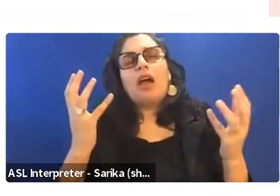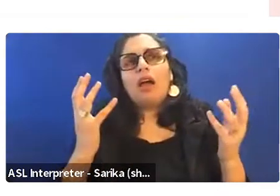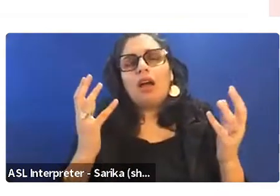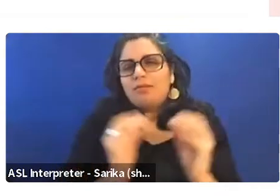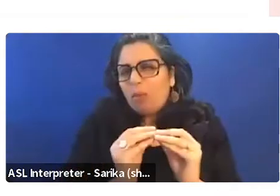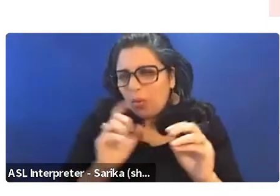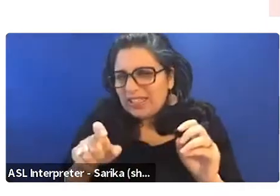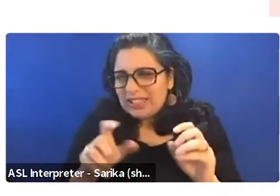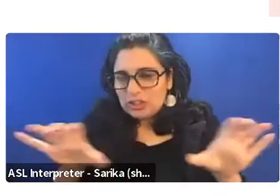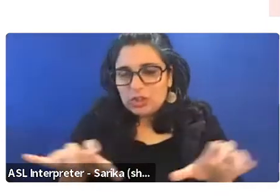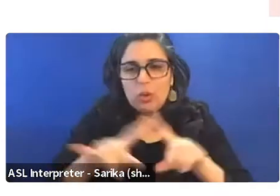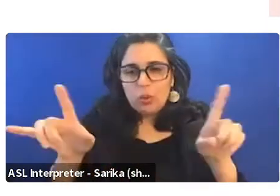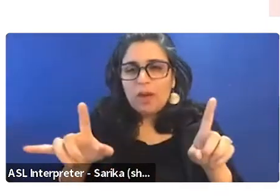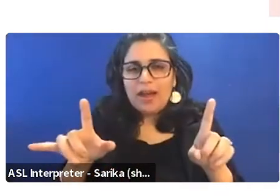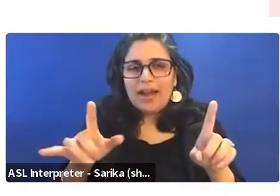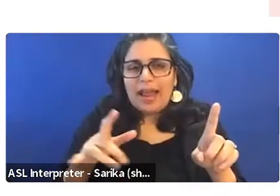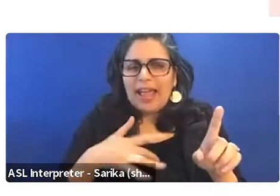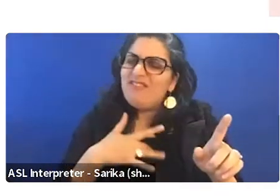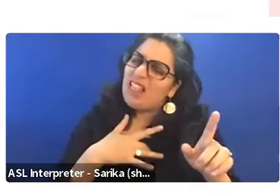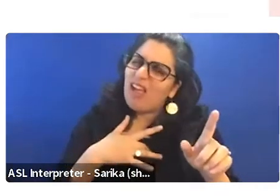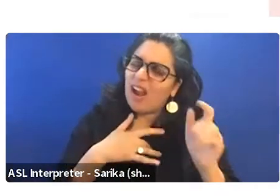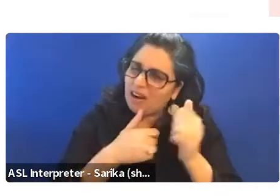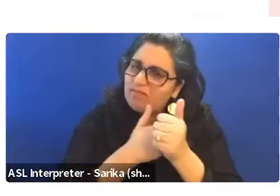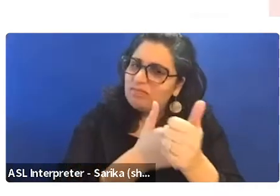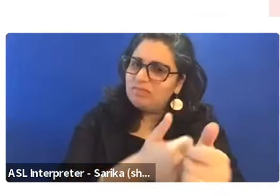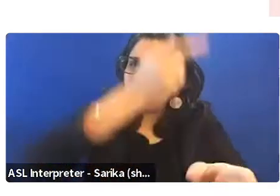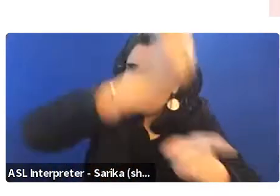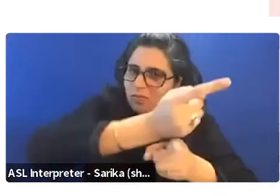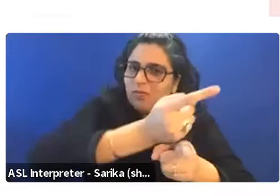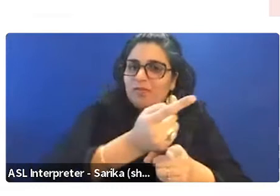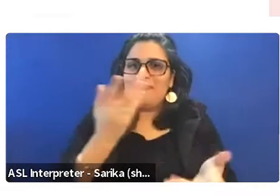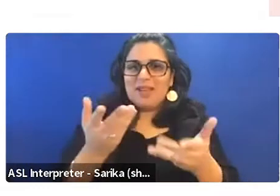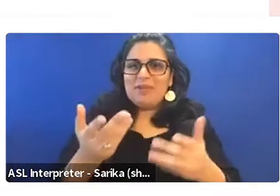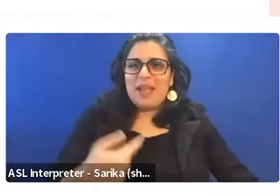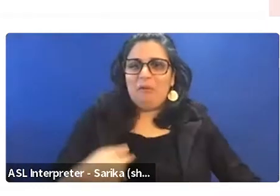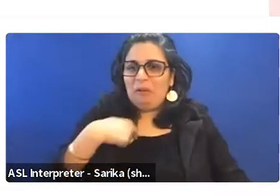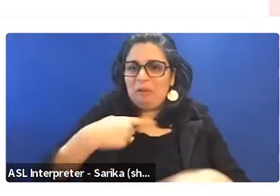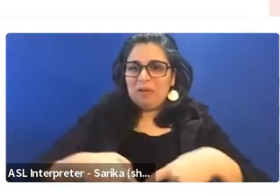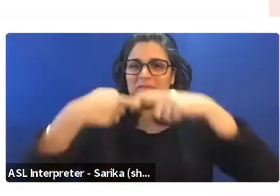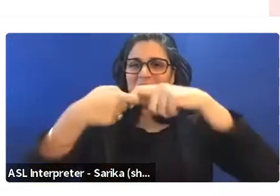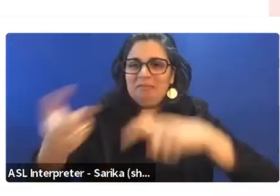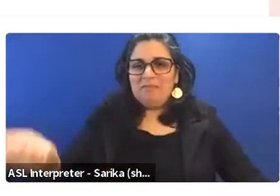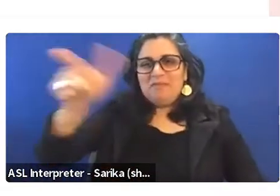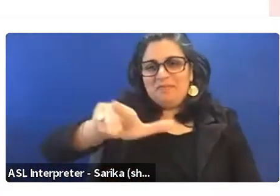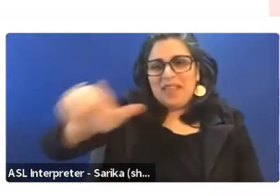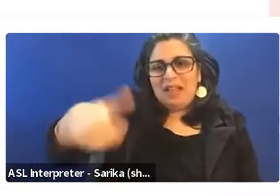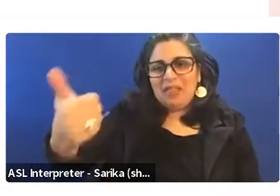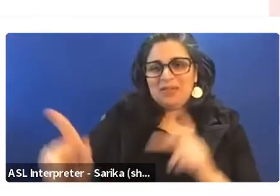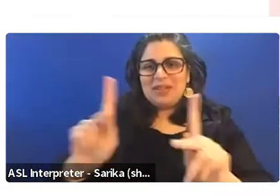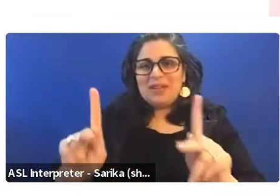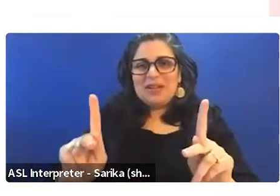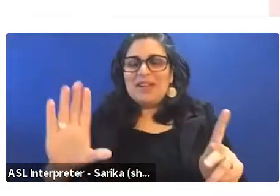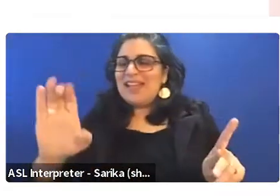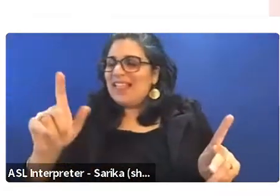but I think we're on the right path. And maybe I'll stop speaking now and let others take the stage.